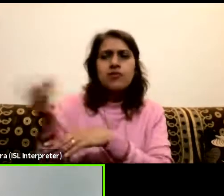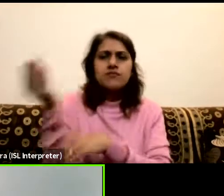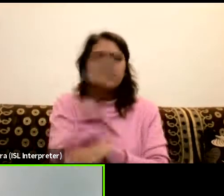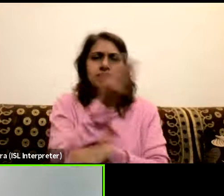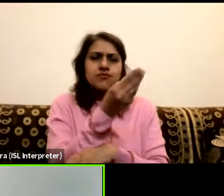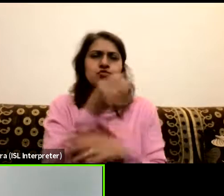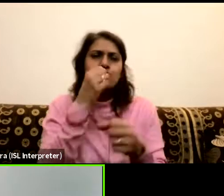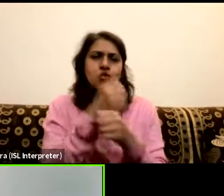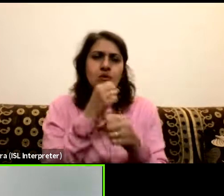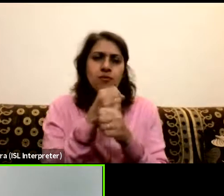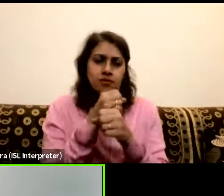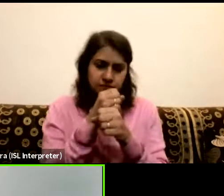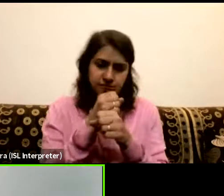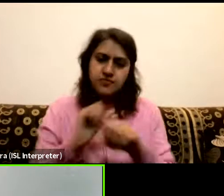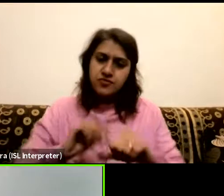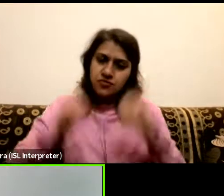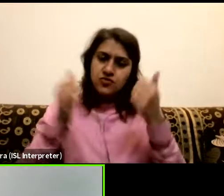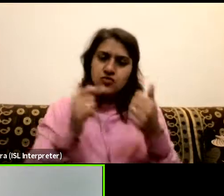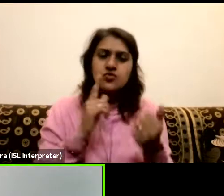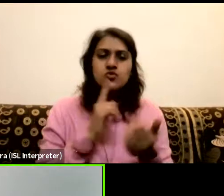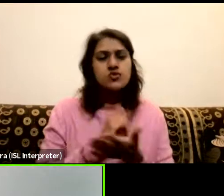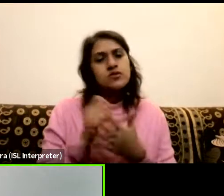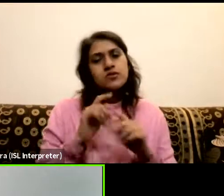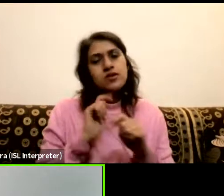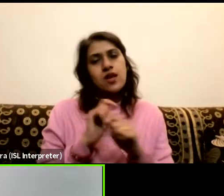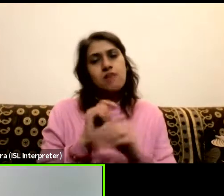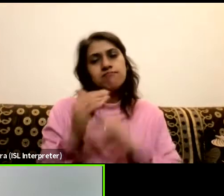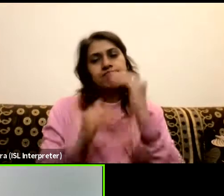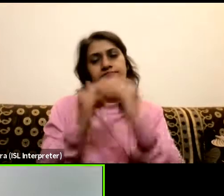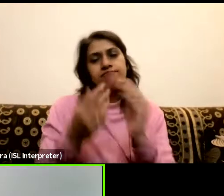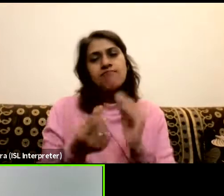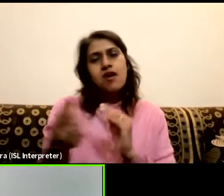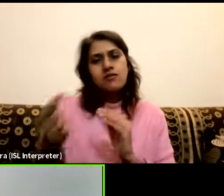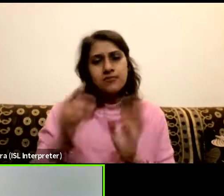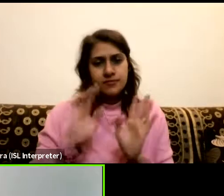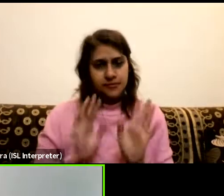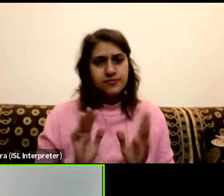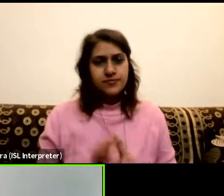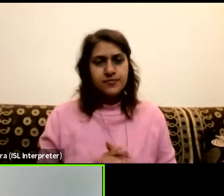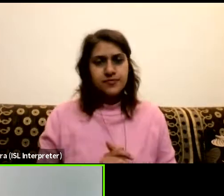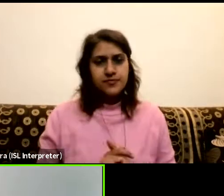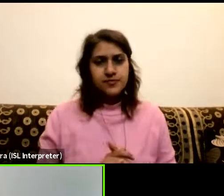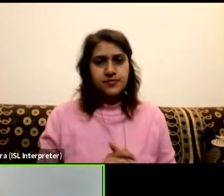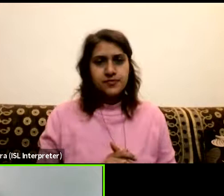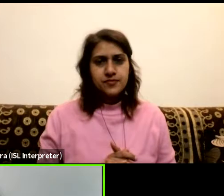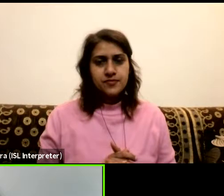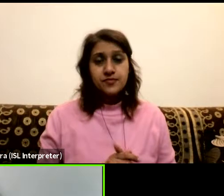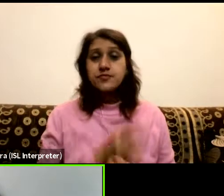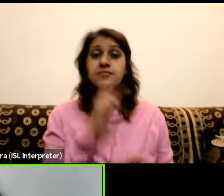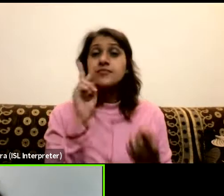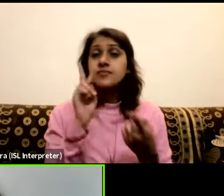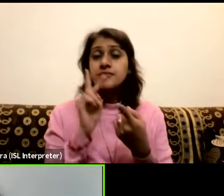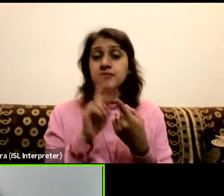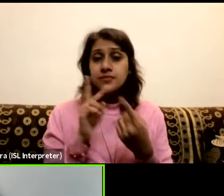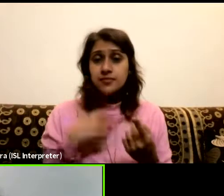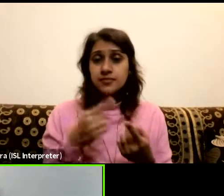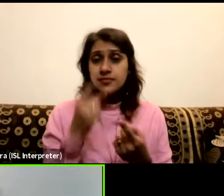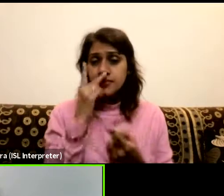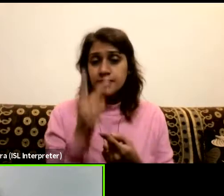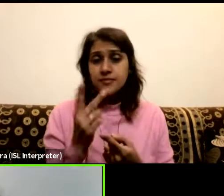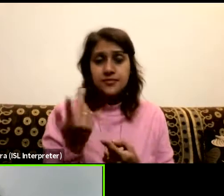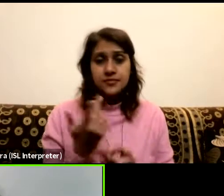that this becomes a reality for us. The other major thing that we have looked at and seen